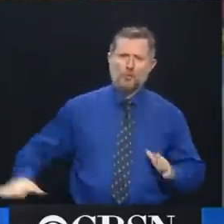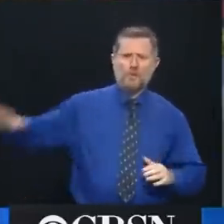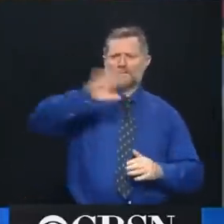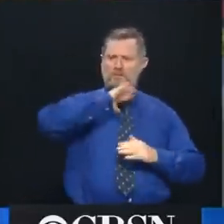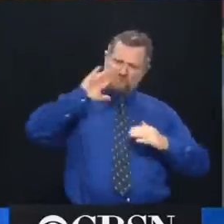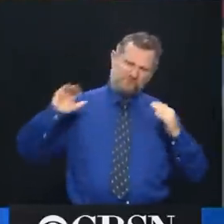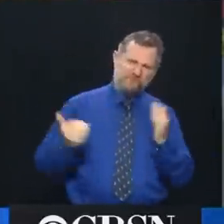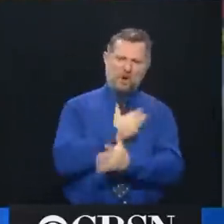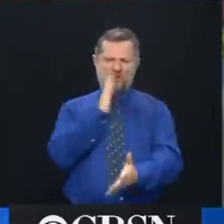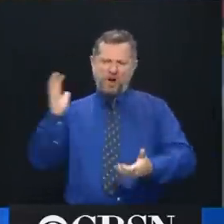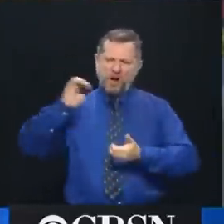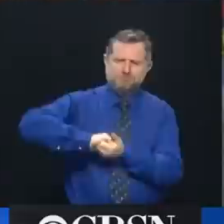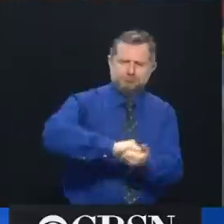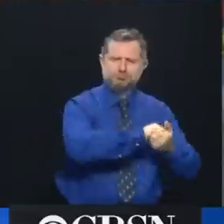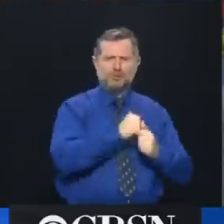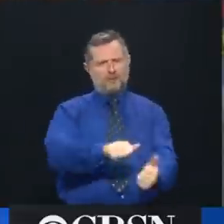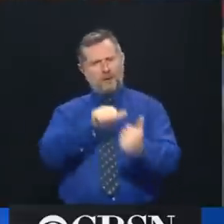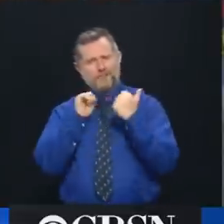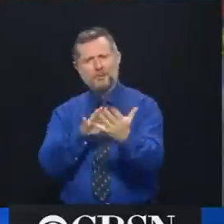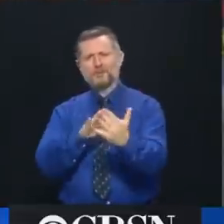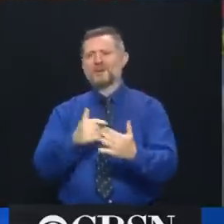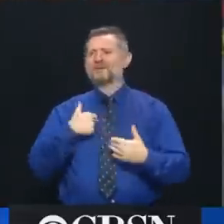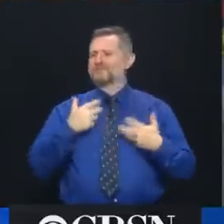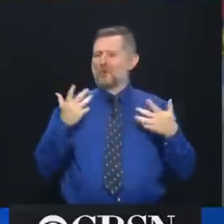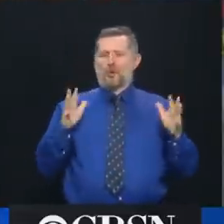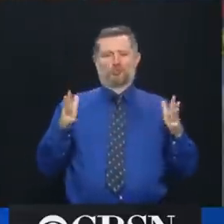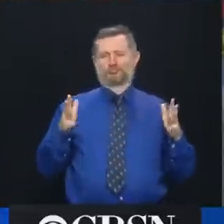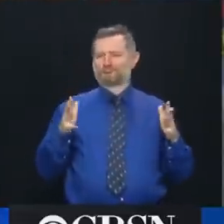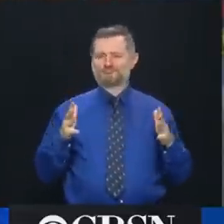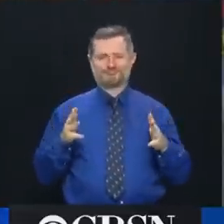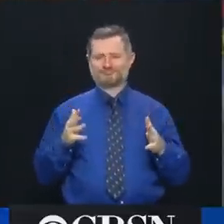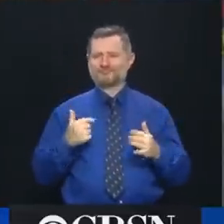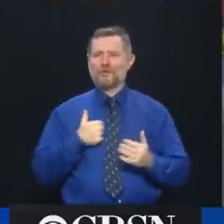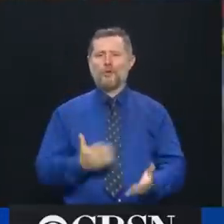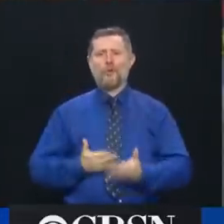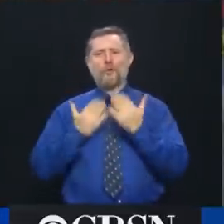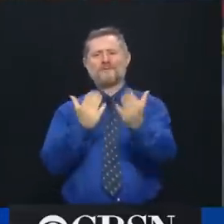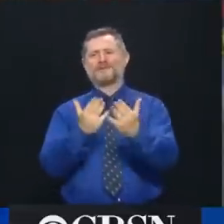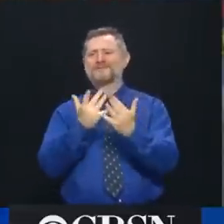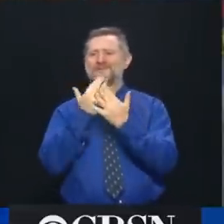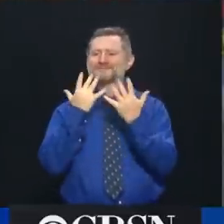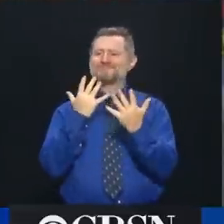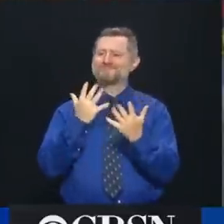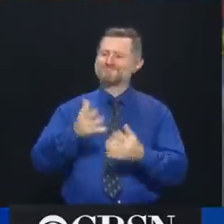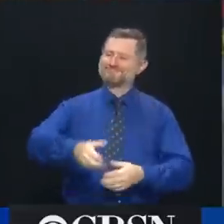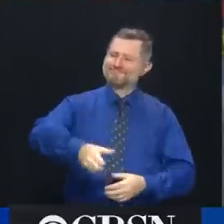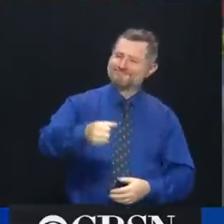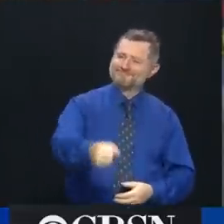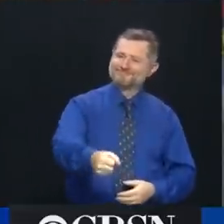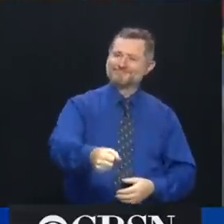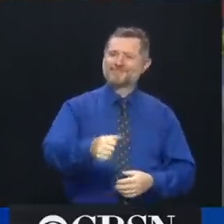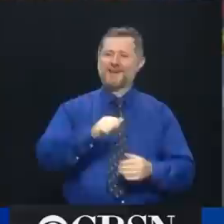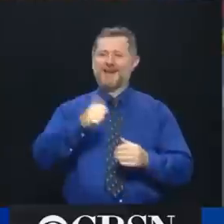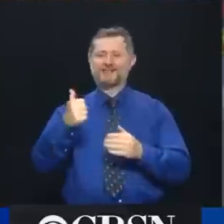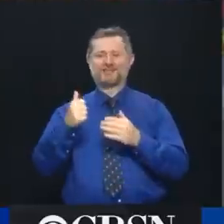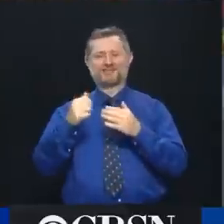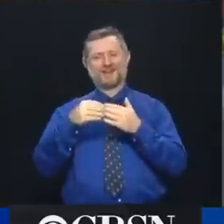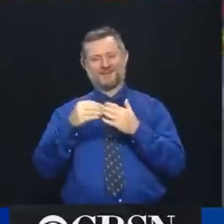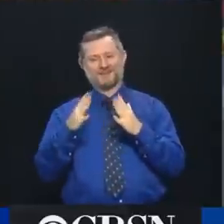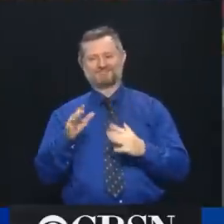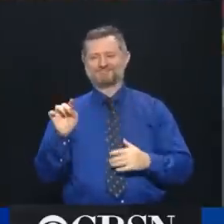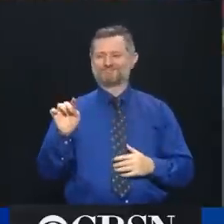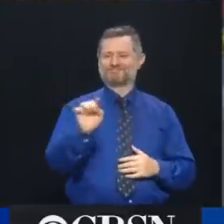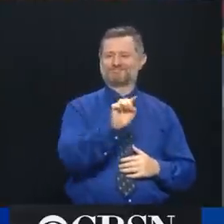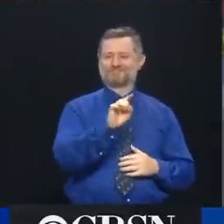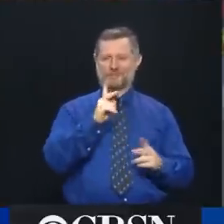collaborative approach i've already reached out my hand in friendship to many elected officials who too are eager for a new relationship